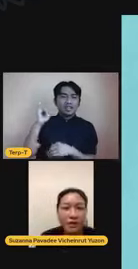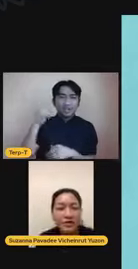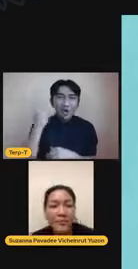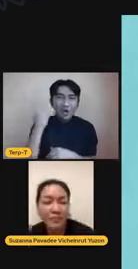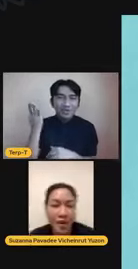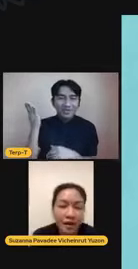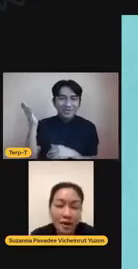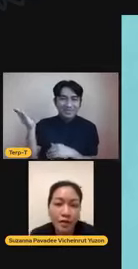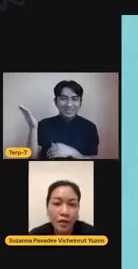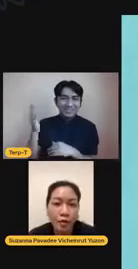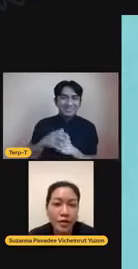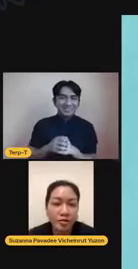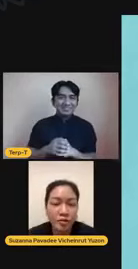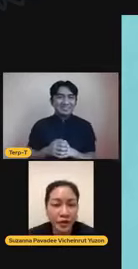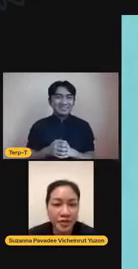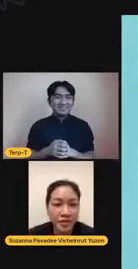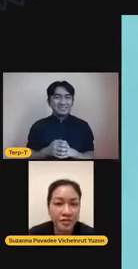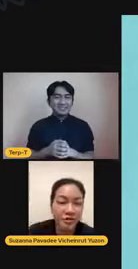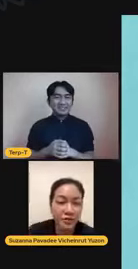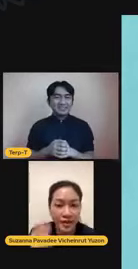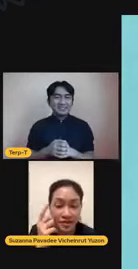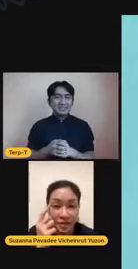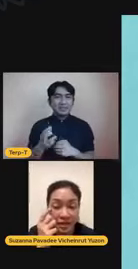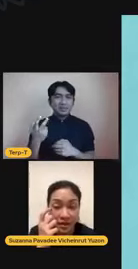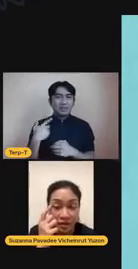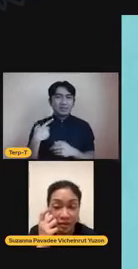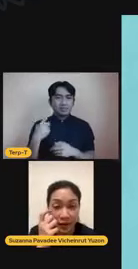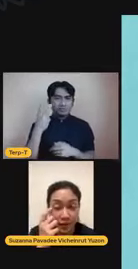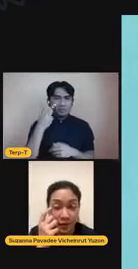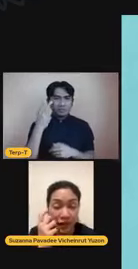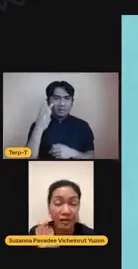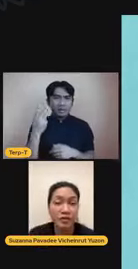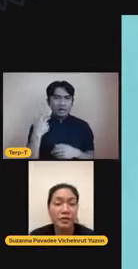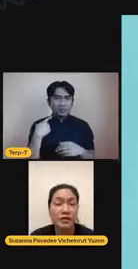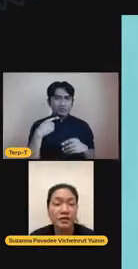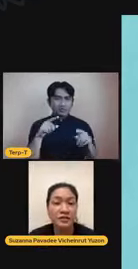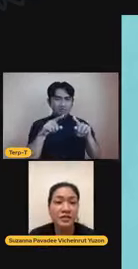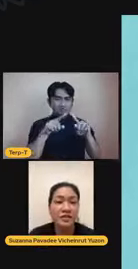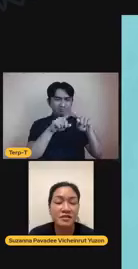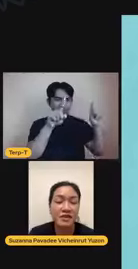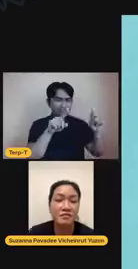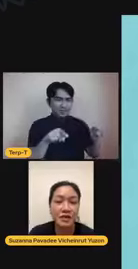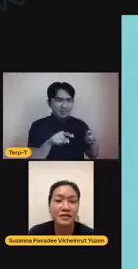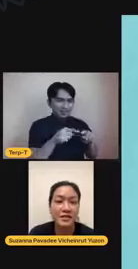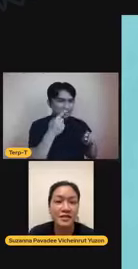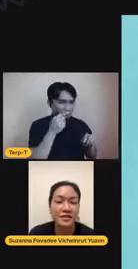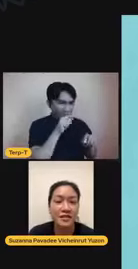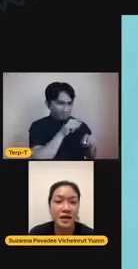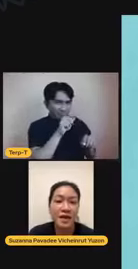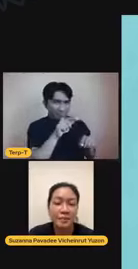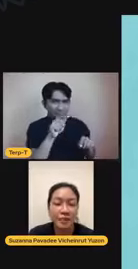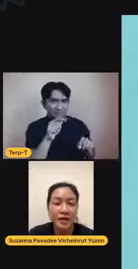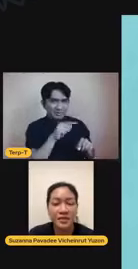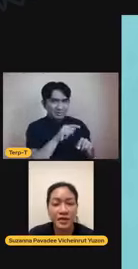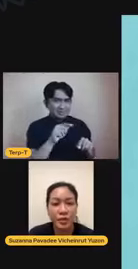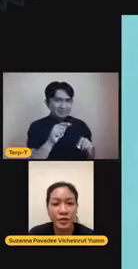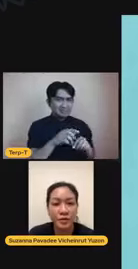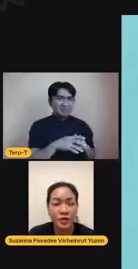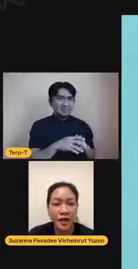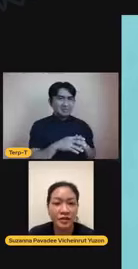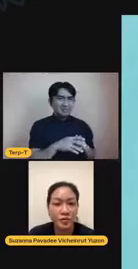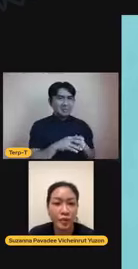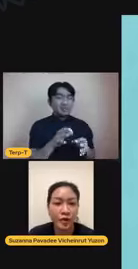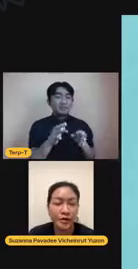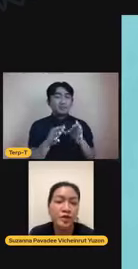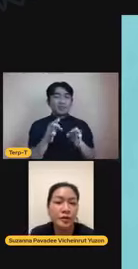So when there's markers, or when they see that there might be other markers, as in soft markers, as they say, as when